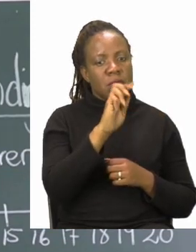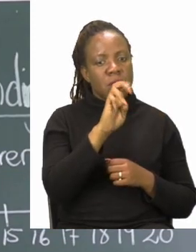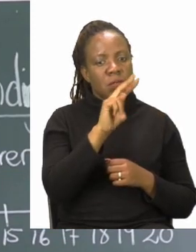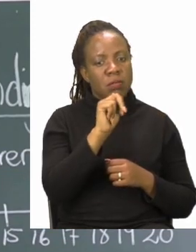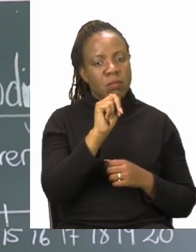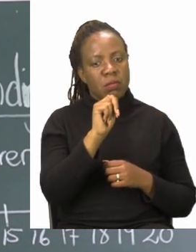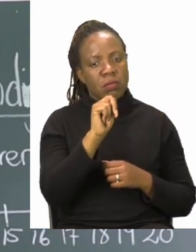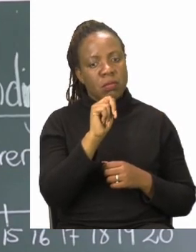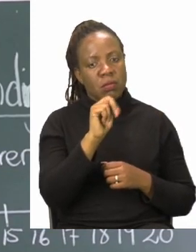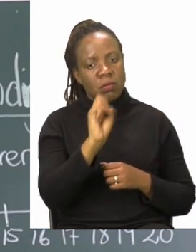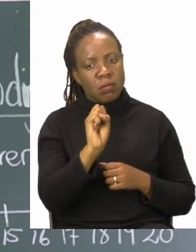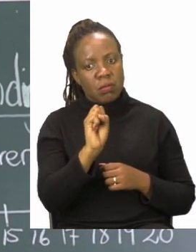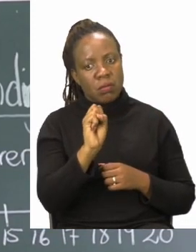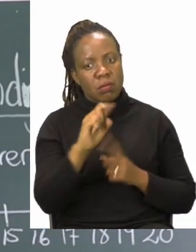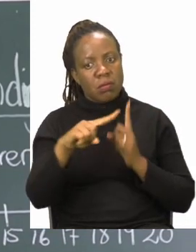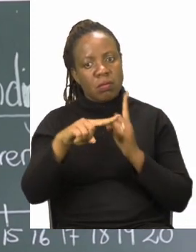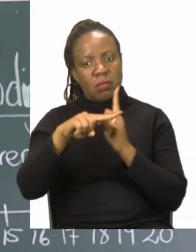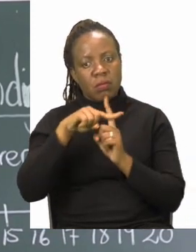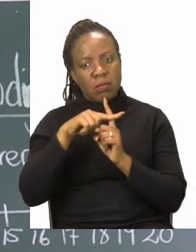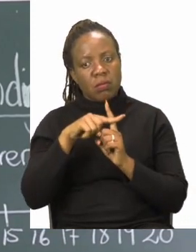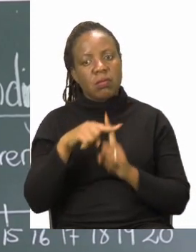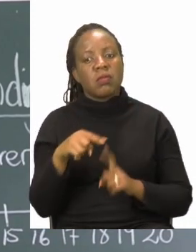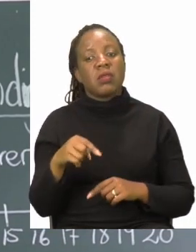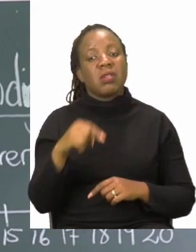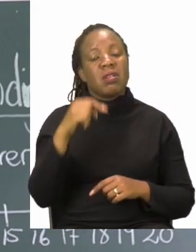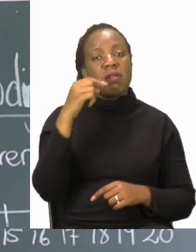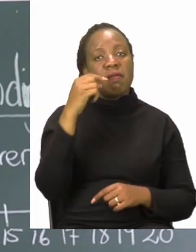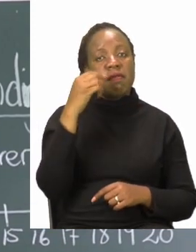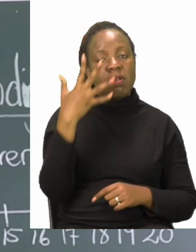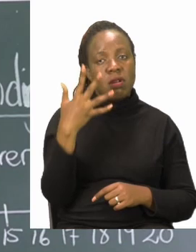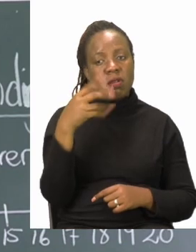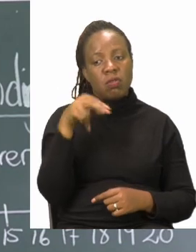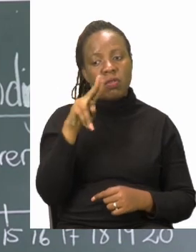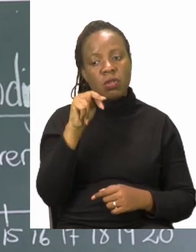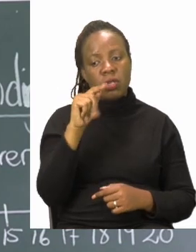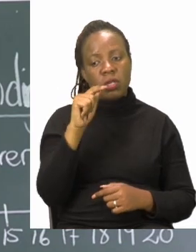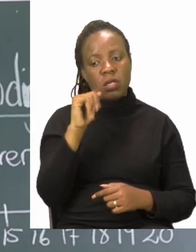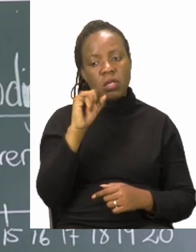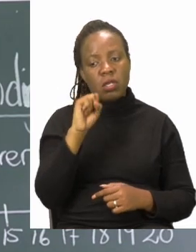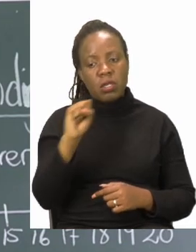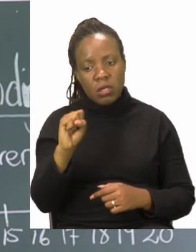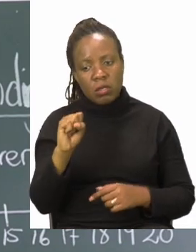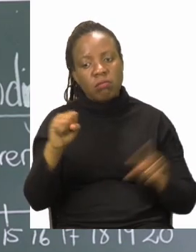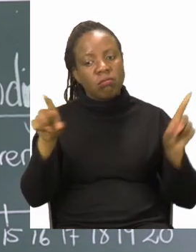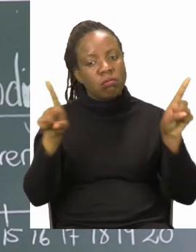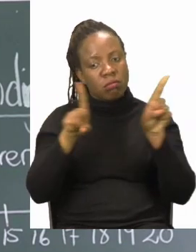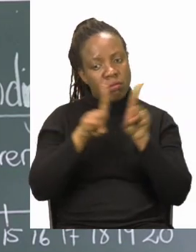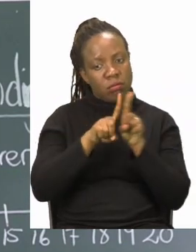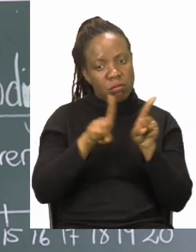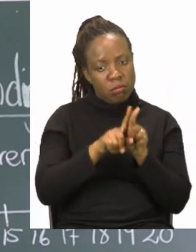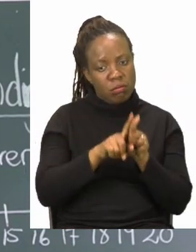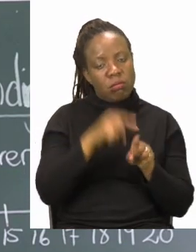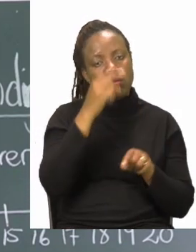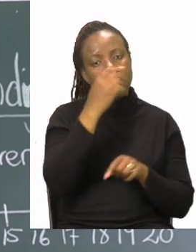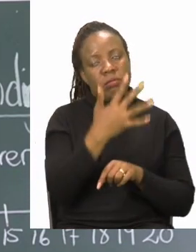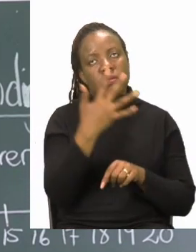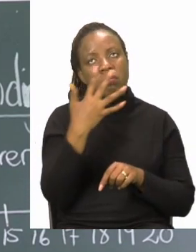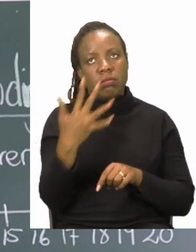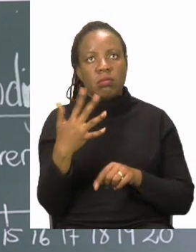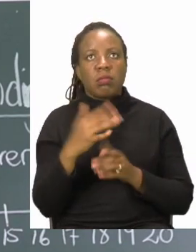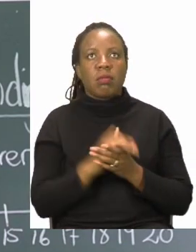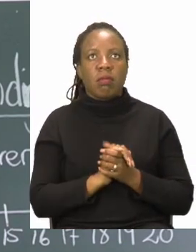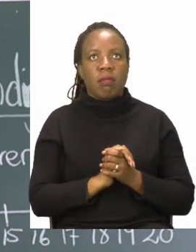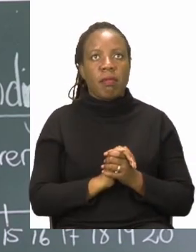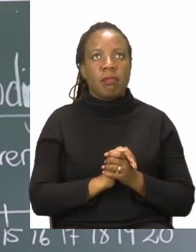5 units equals 55. Okay, now let's do